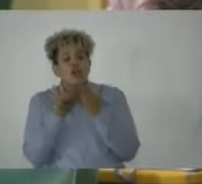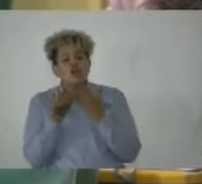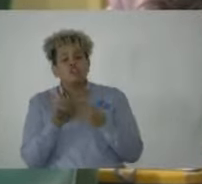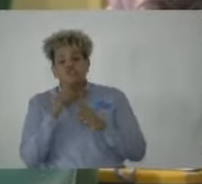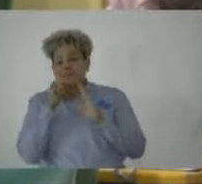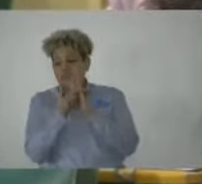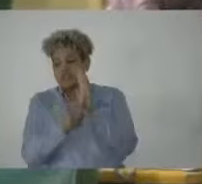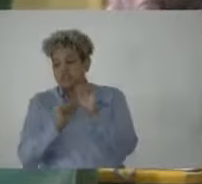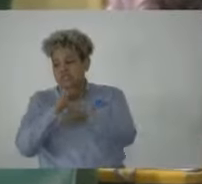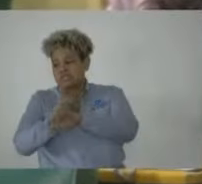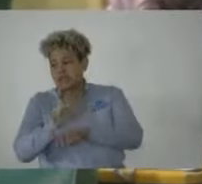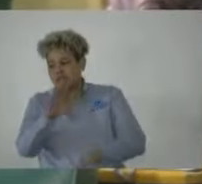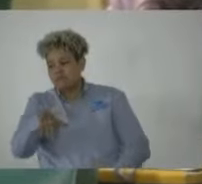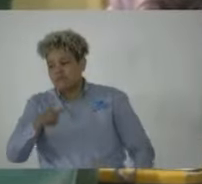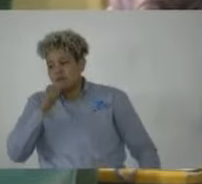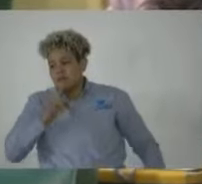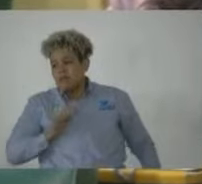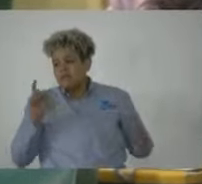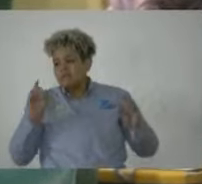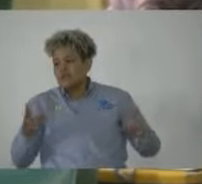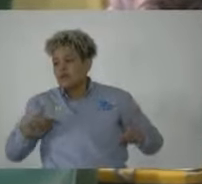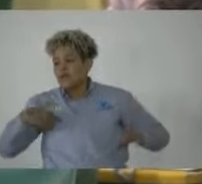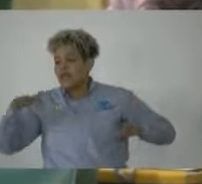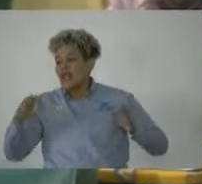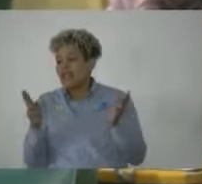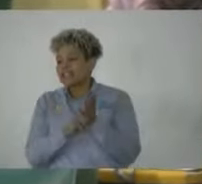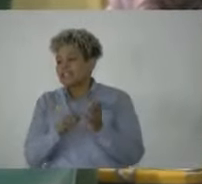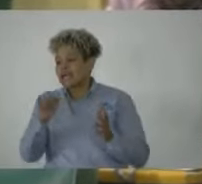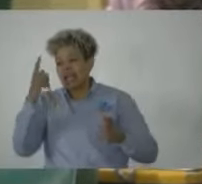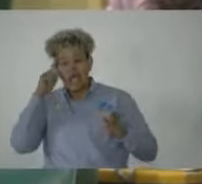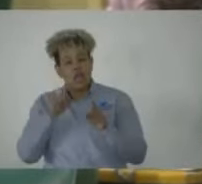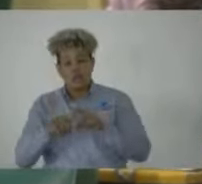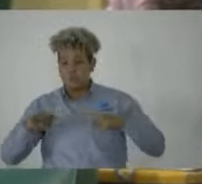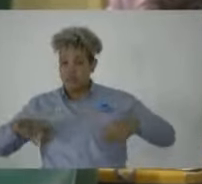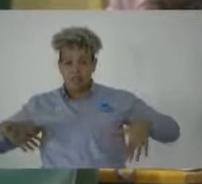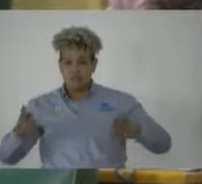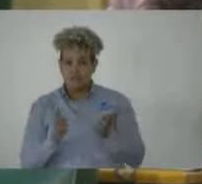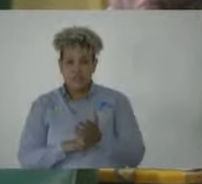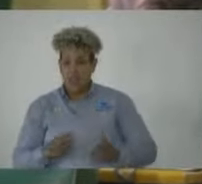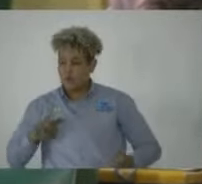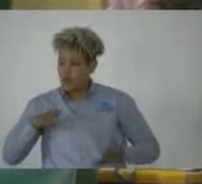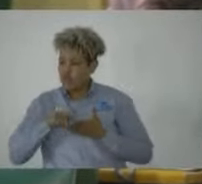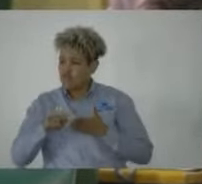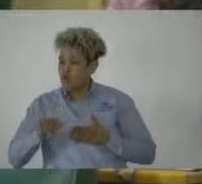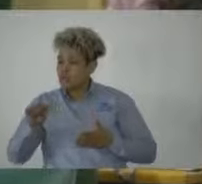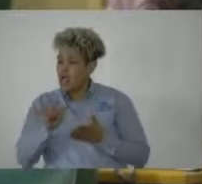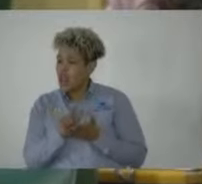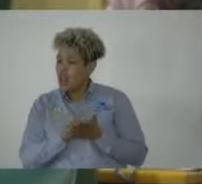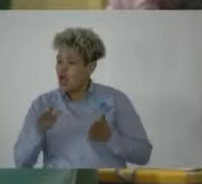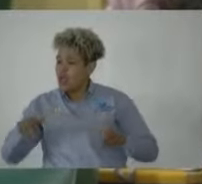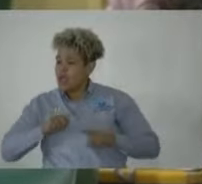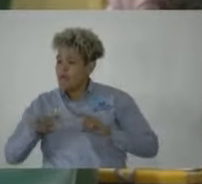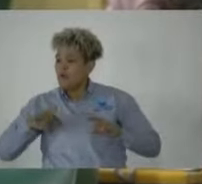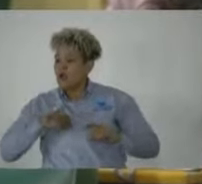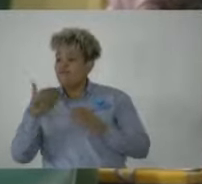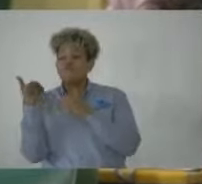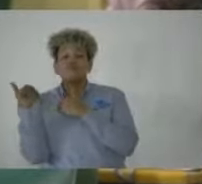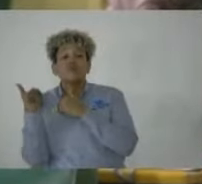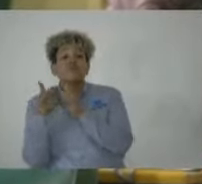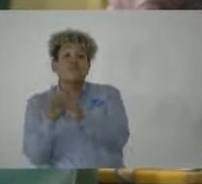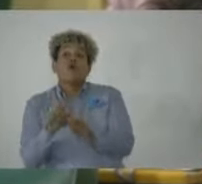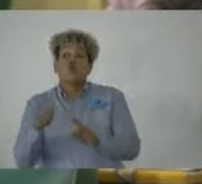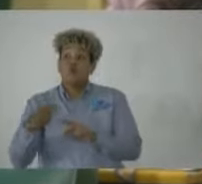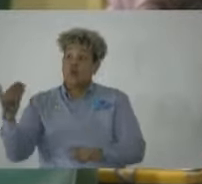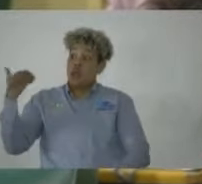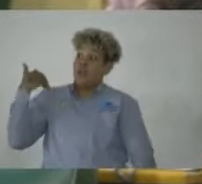set forth. Now, Madam Speaker, we didn't sign that agreement. We never wrote that law. But we have an obligation, when it is